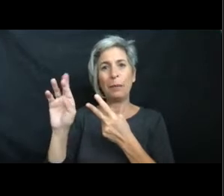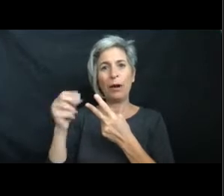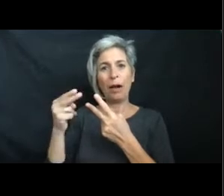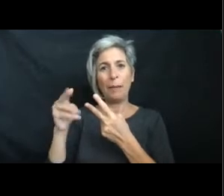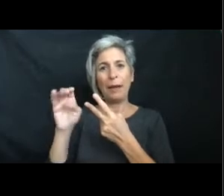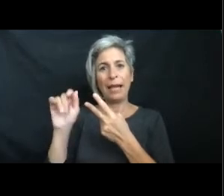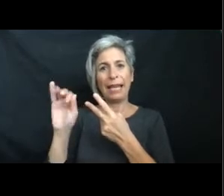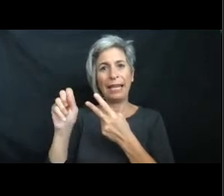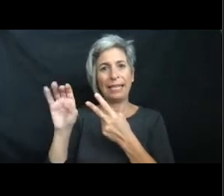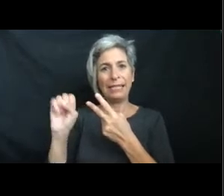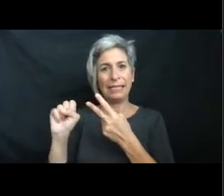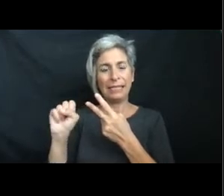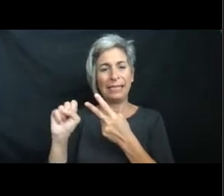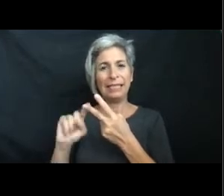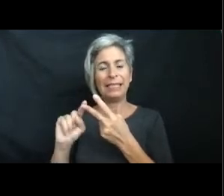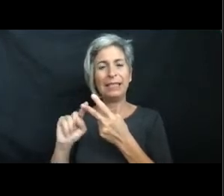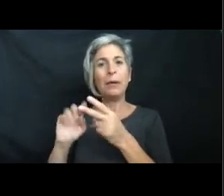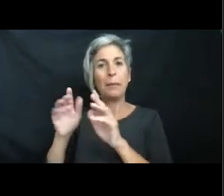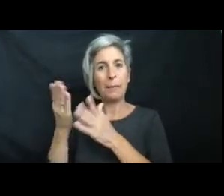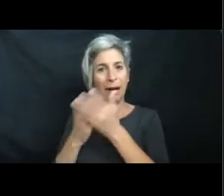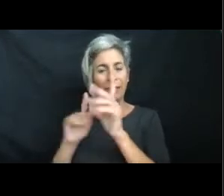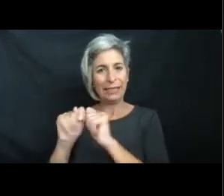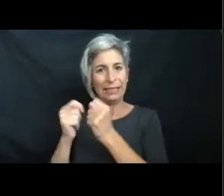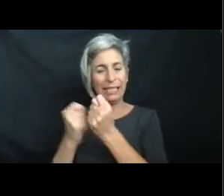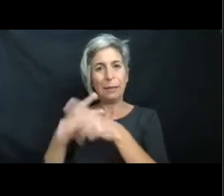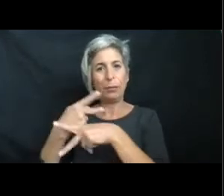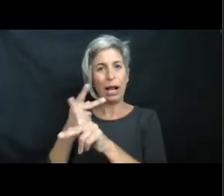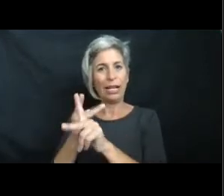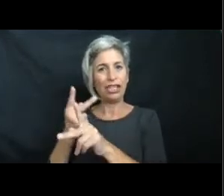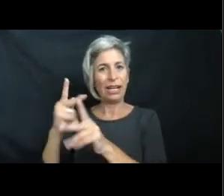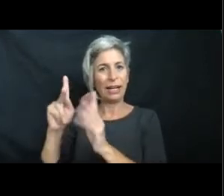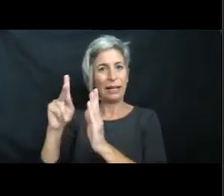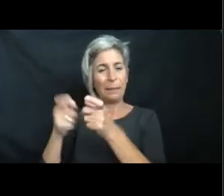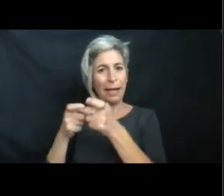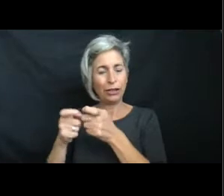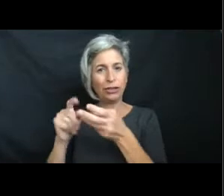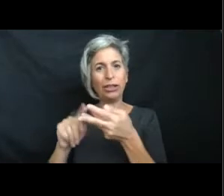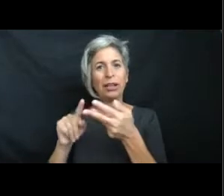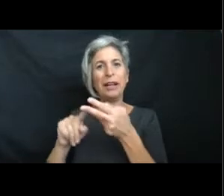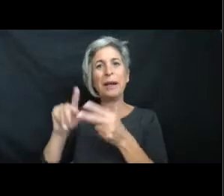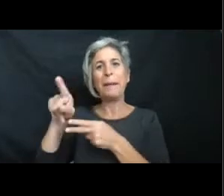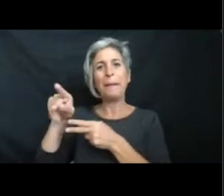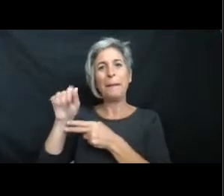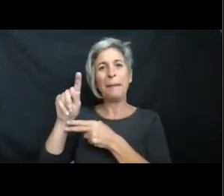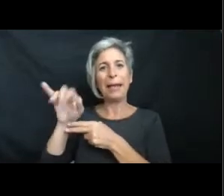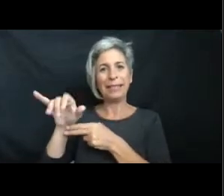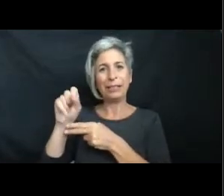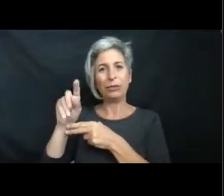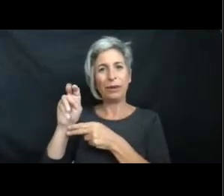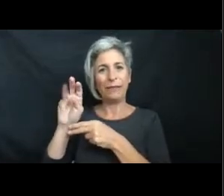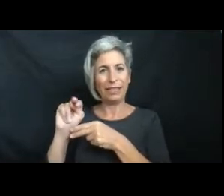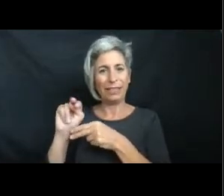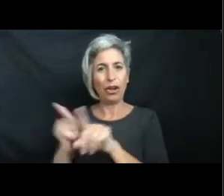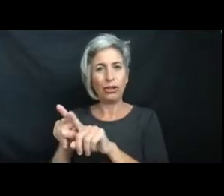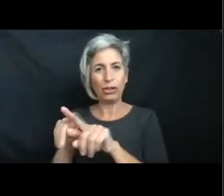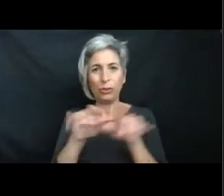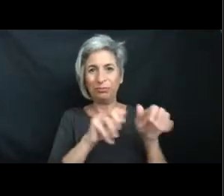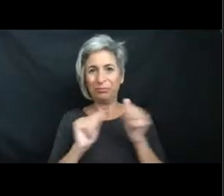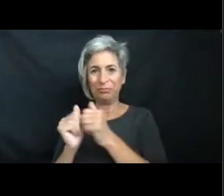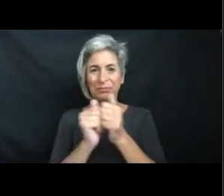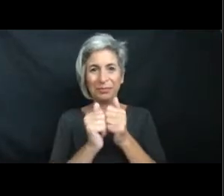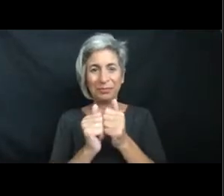of our core implementation team, and our project manager, Patsy Grissom, is also with us this morning, along with